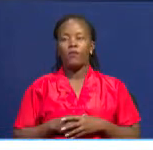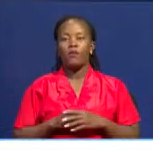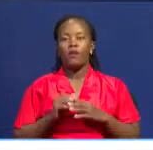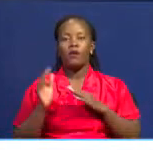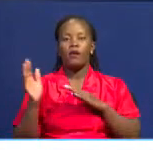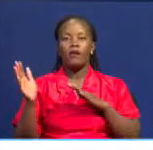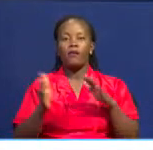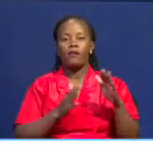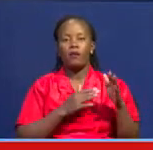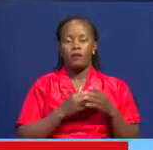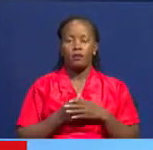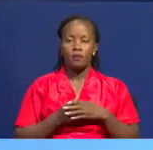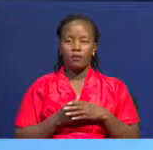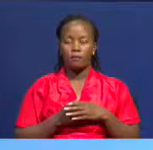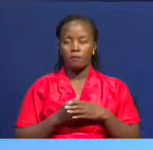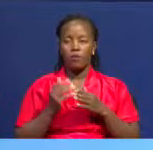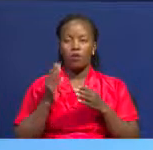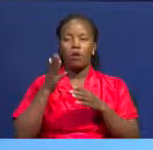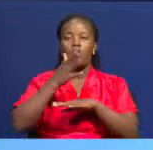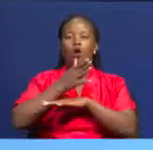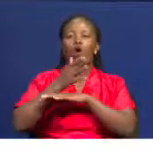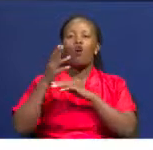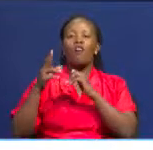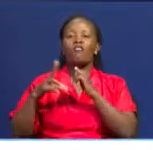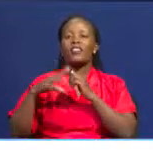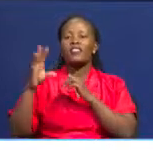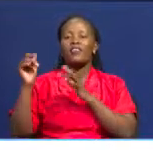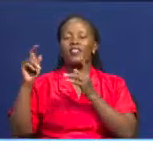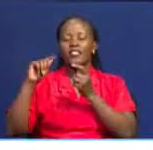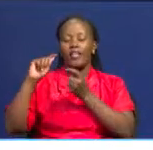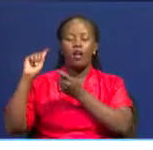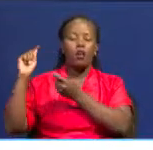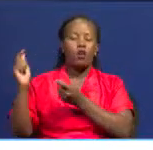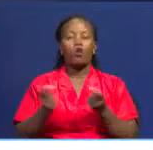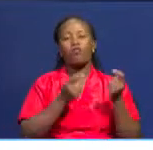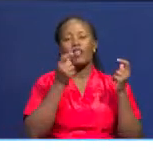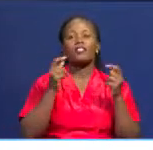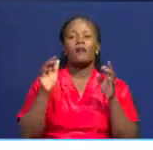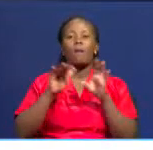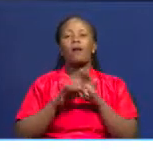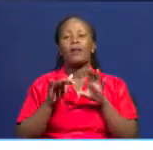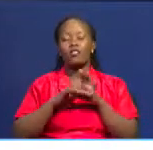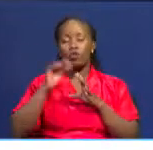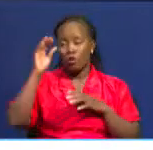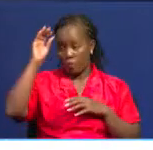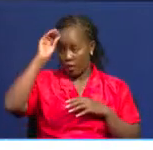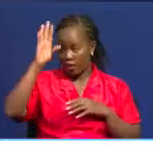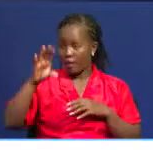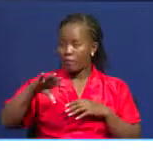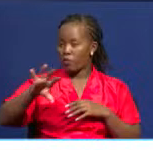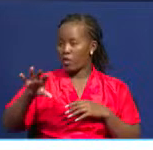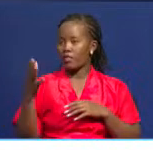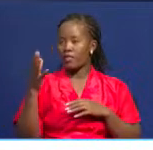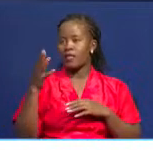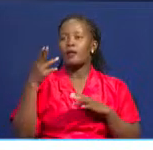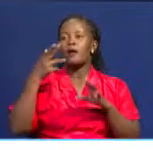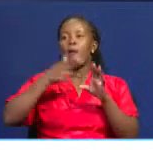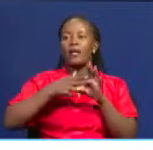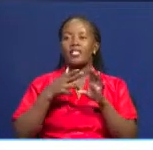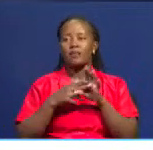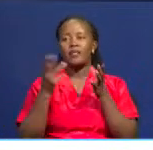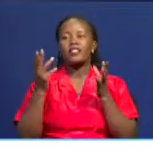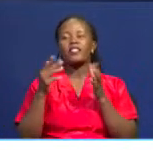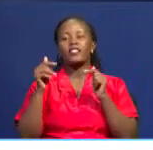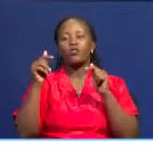From the golfing scene, over 70 golfers from Kiambu County participated in the fifth edition of the Patronage Golf event